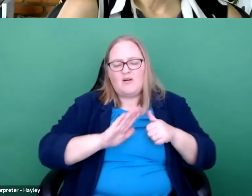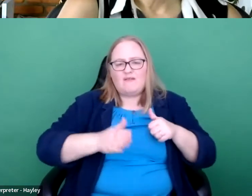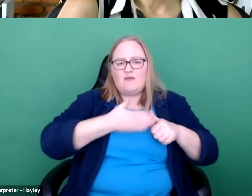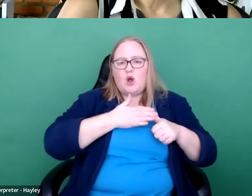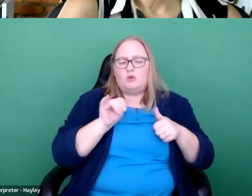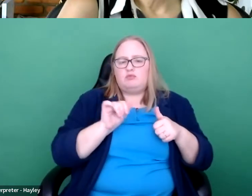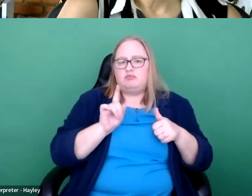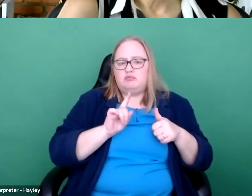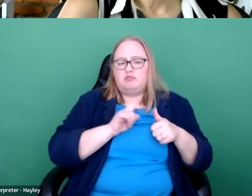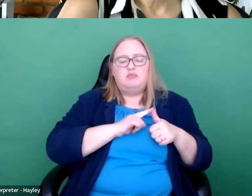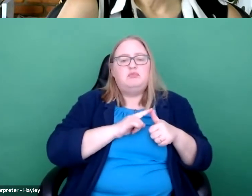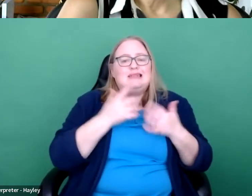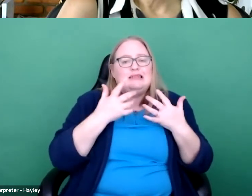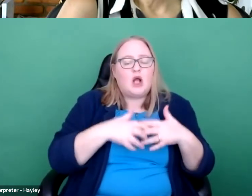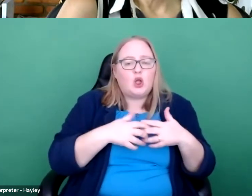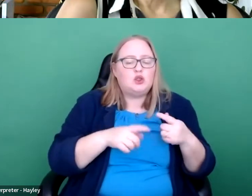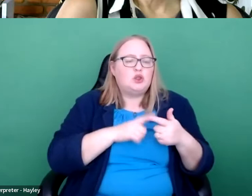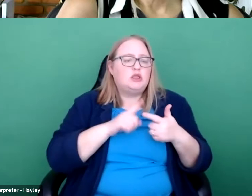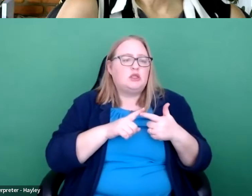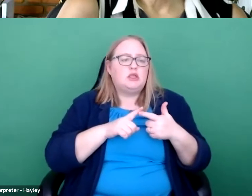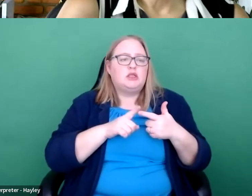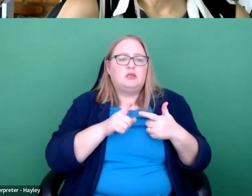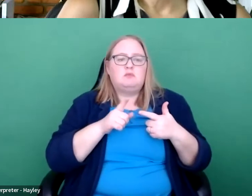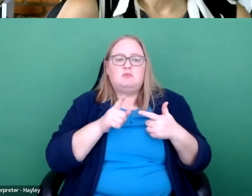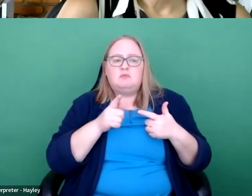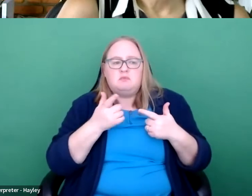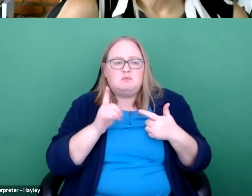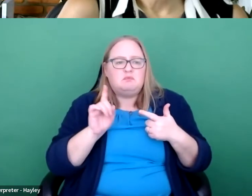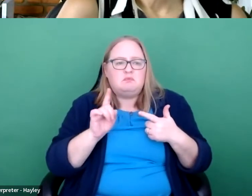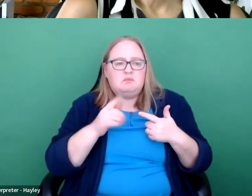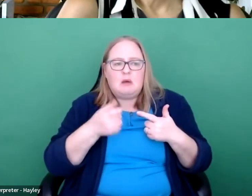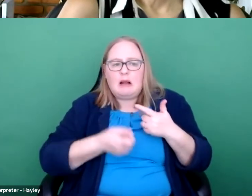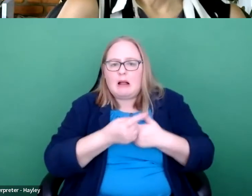technological change are more effective in changing these environments that individuals live